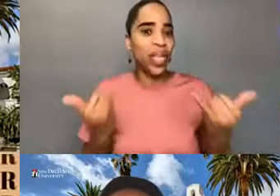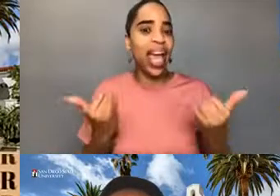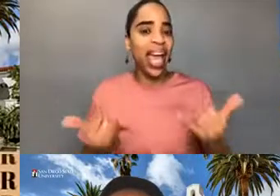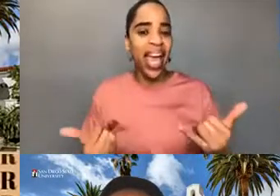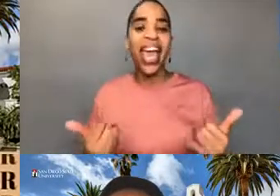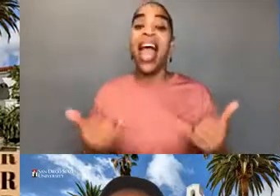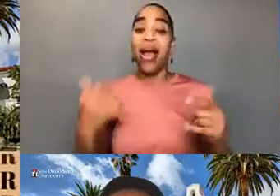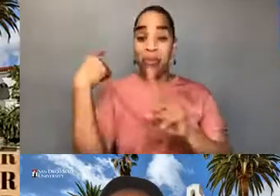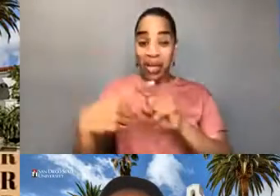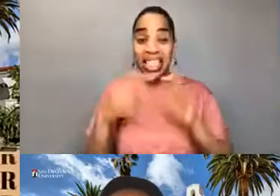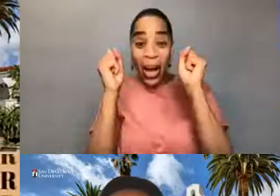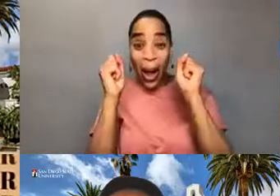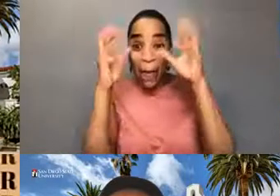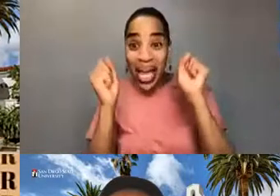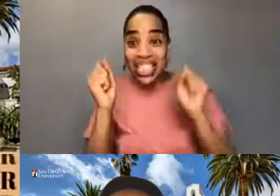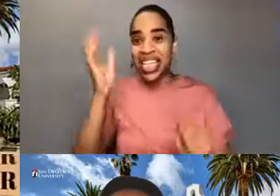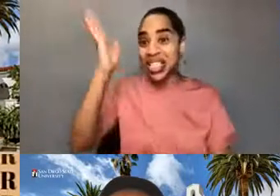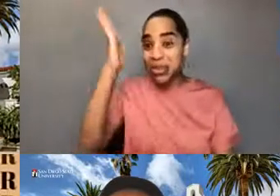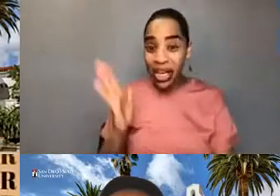some amazing, amazing speakers,